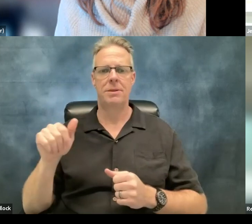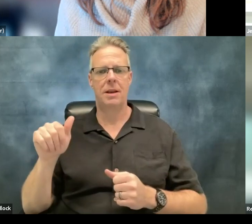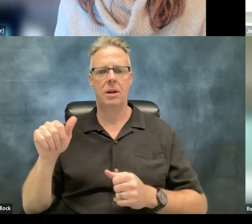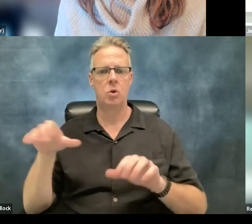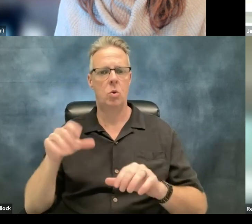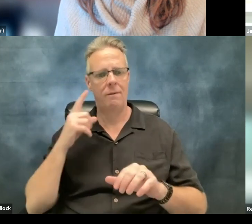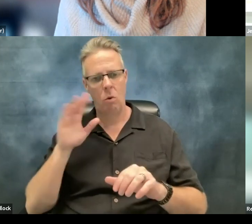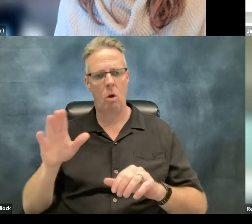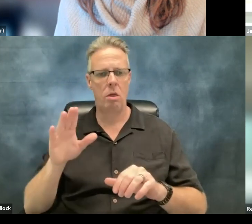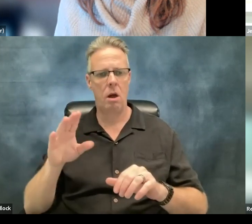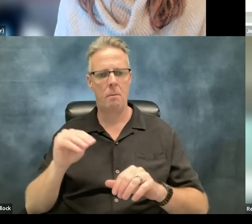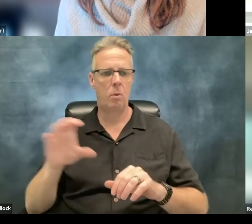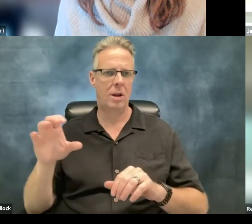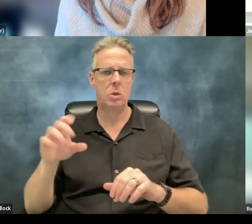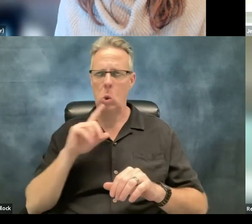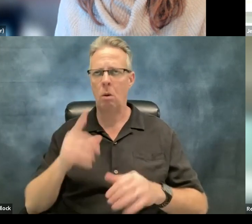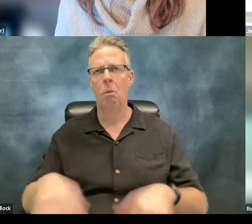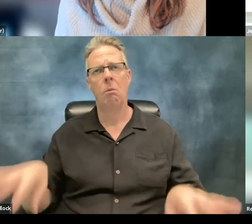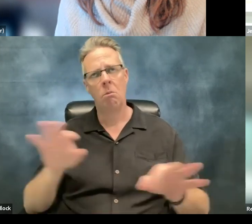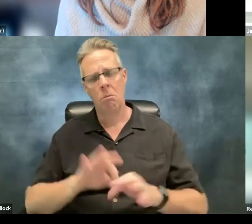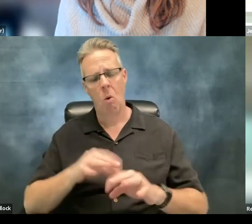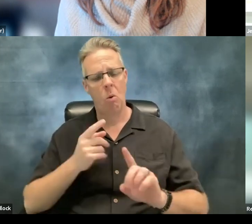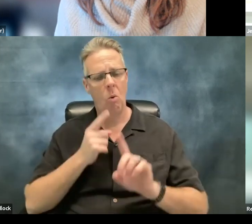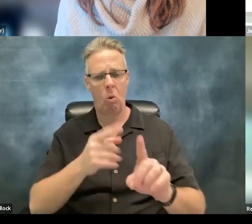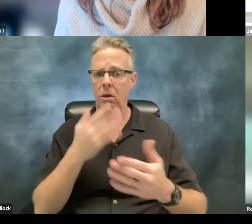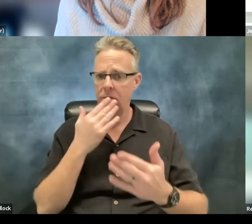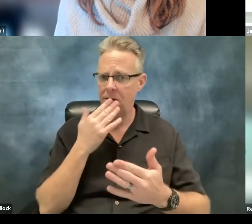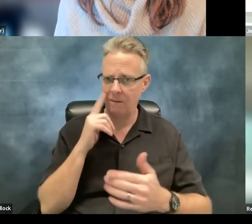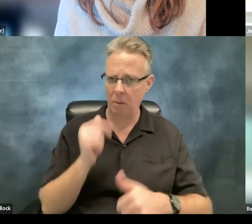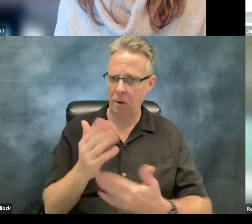of mobile crisis. It's a really important goal. So thanks for bringing that up.